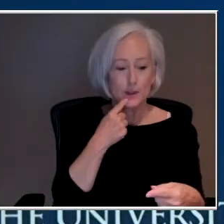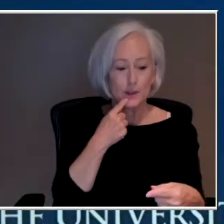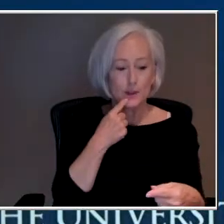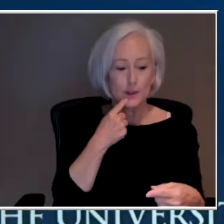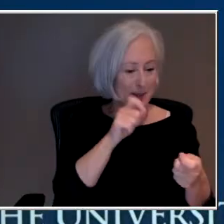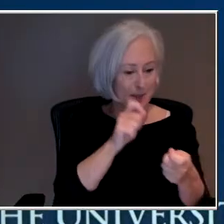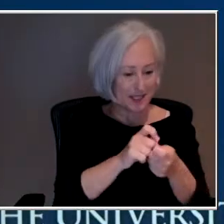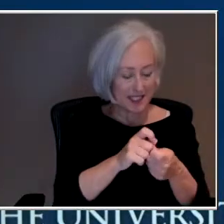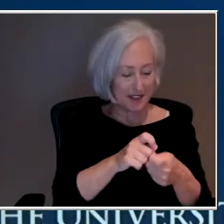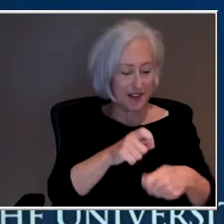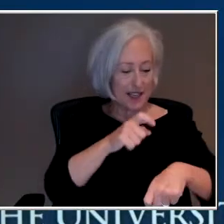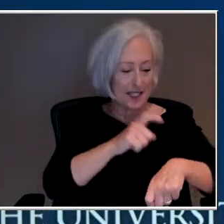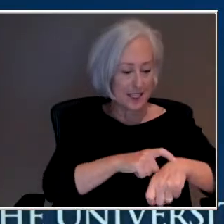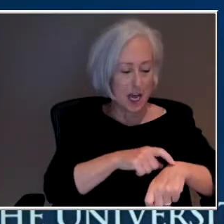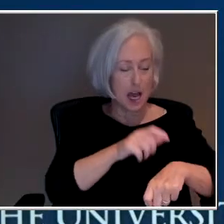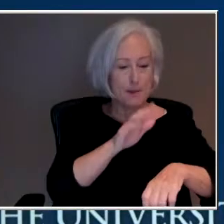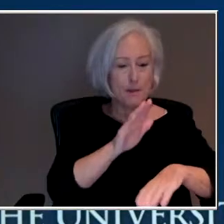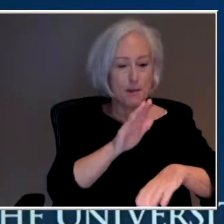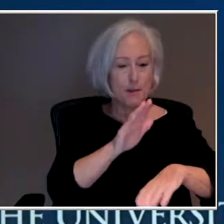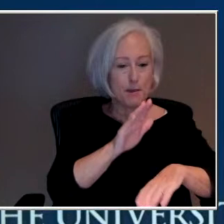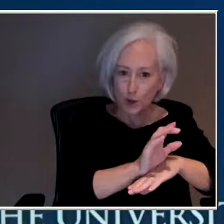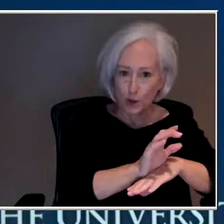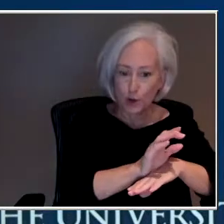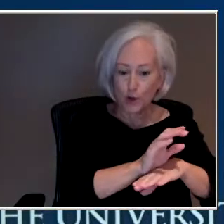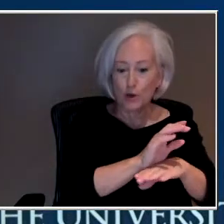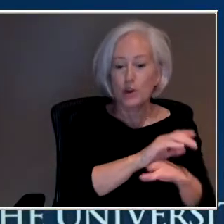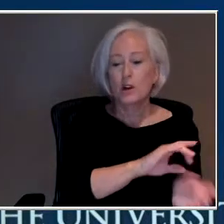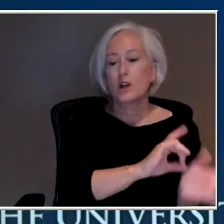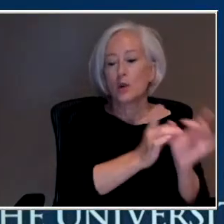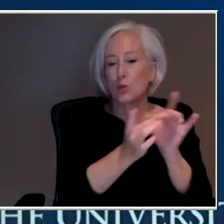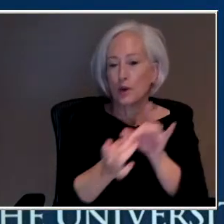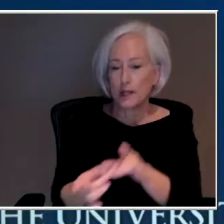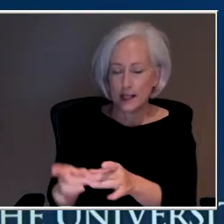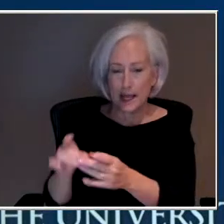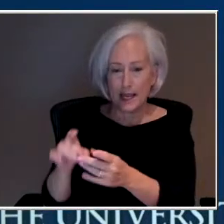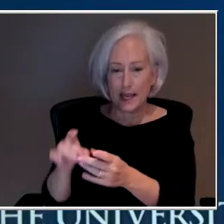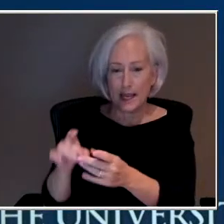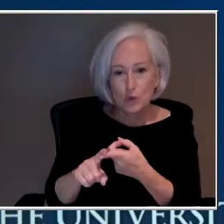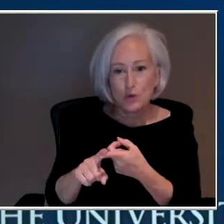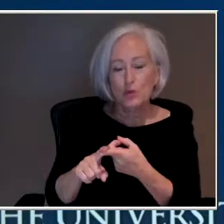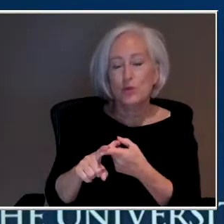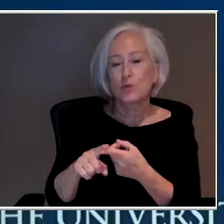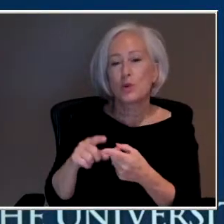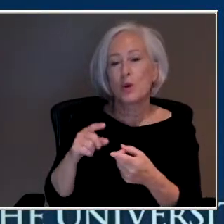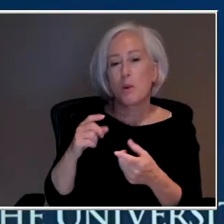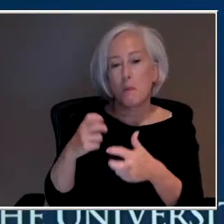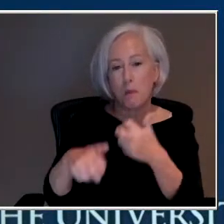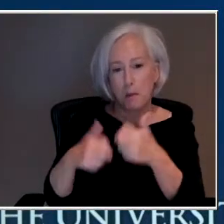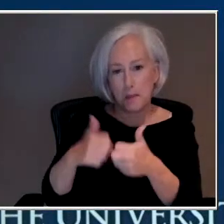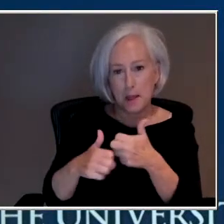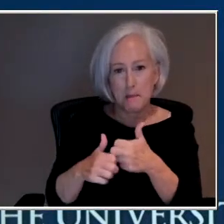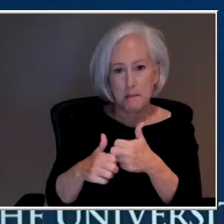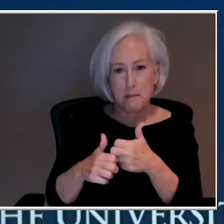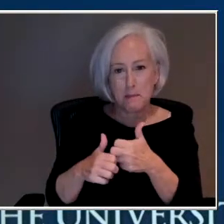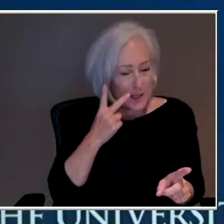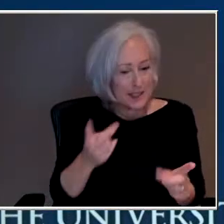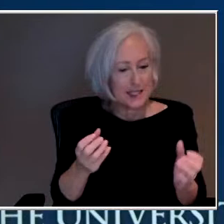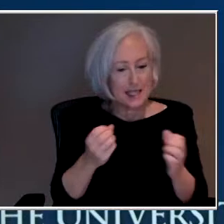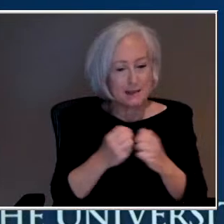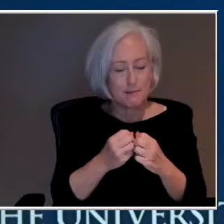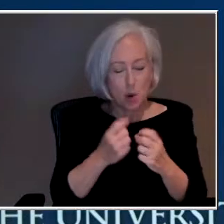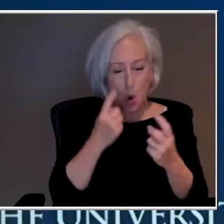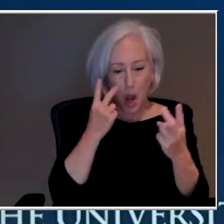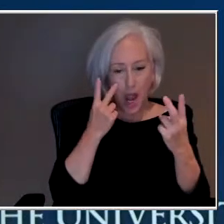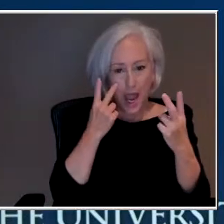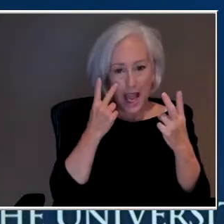consequences with your eyes. But we do see a lot more eye fatigue, eye strain, blurry vision, just those symptomatic complaints of kids struggling